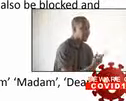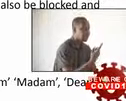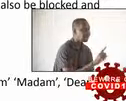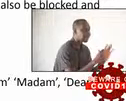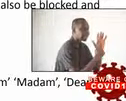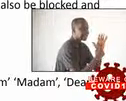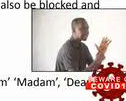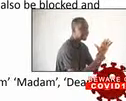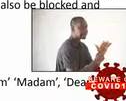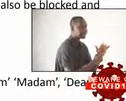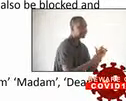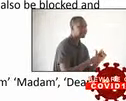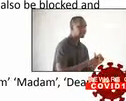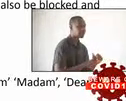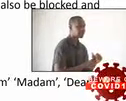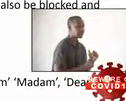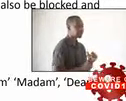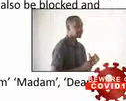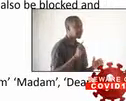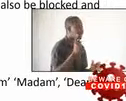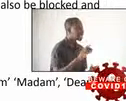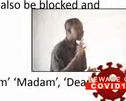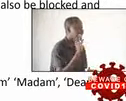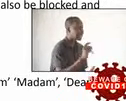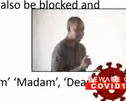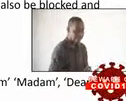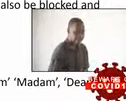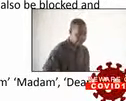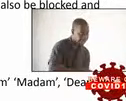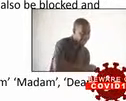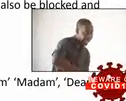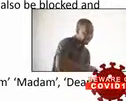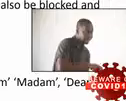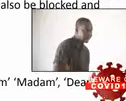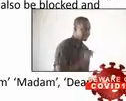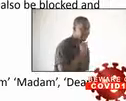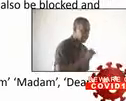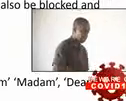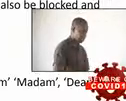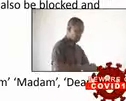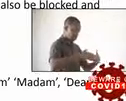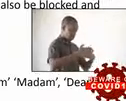For instance, if the writer's address is blocked